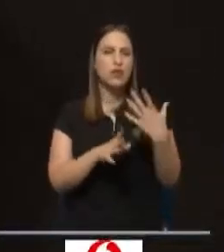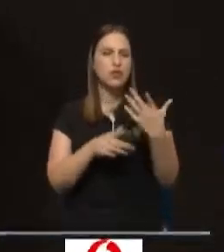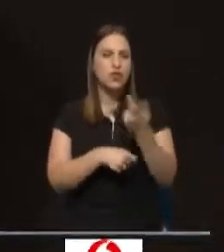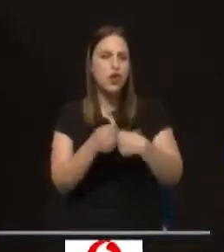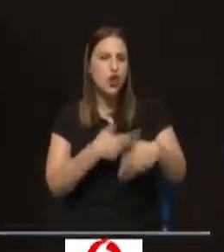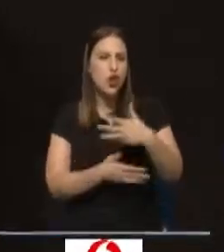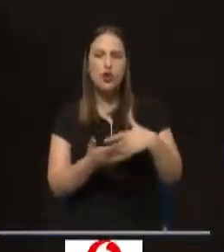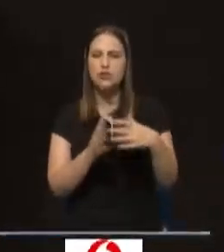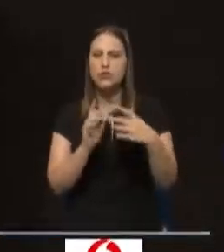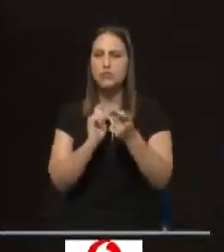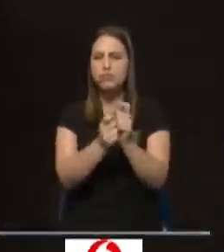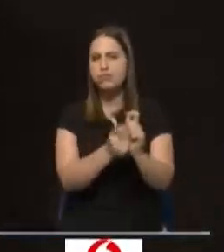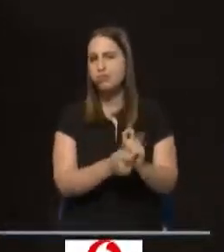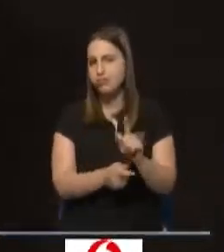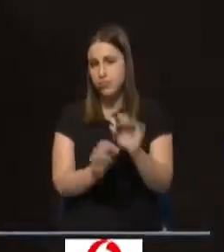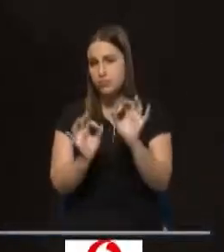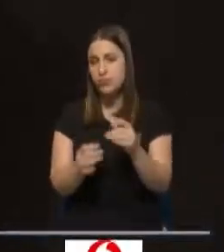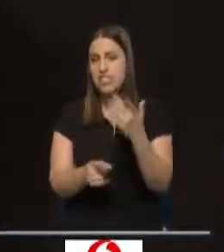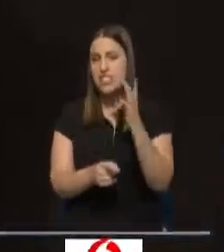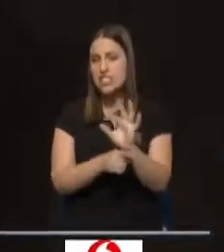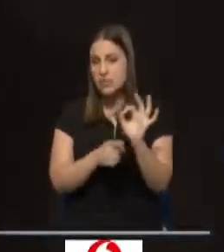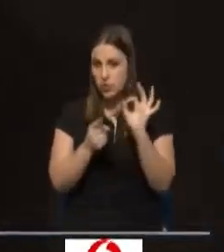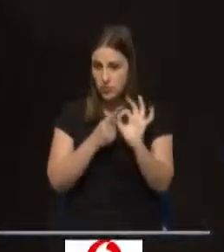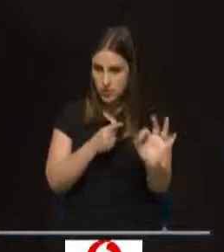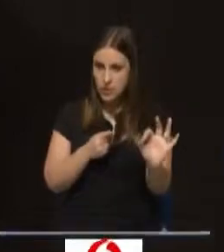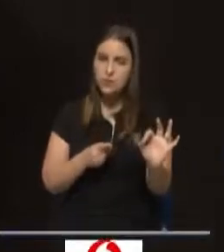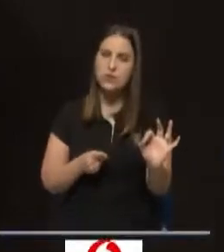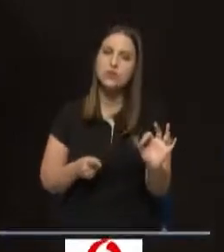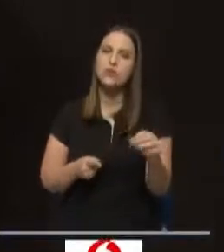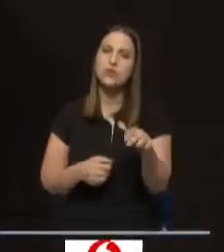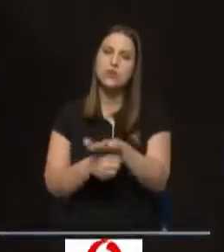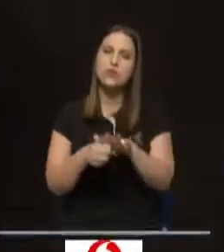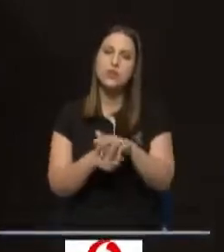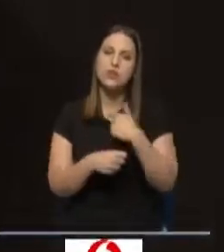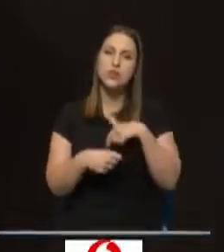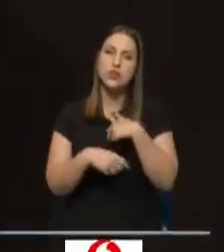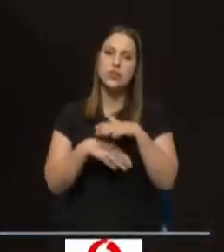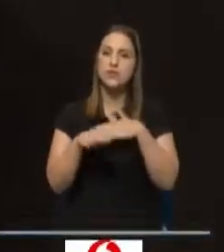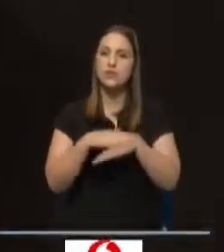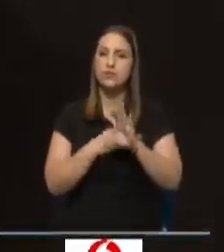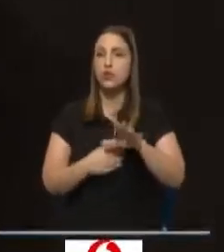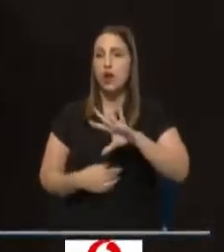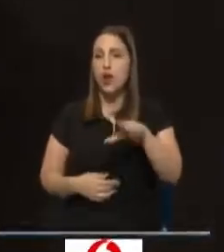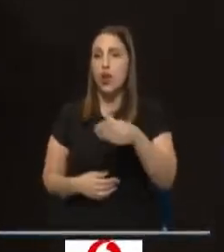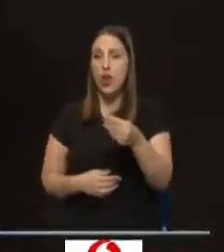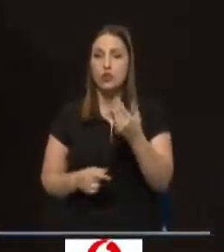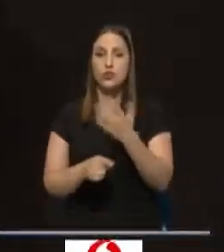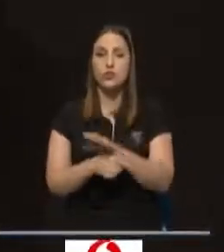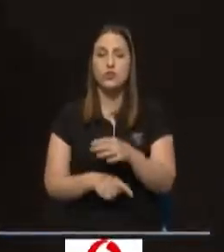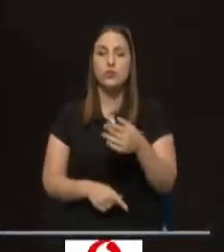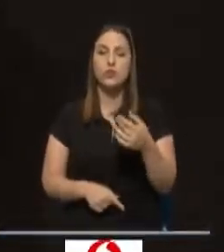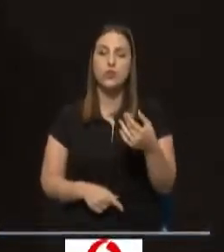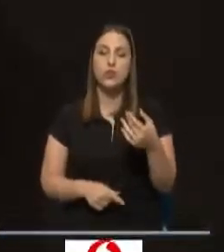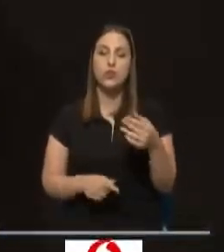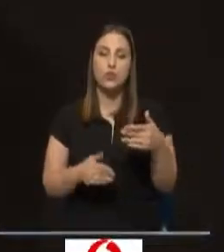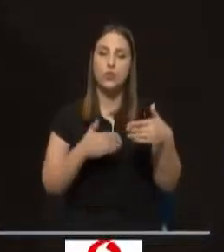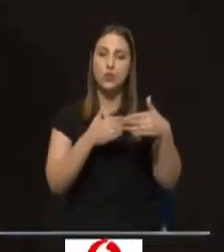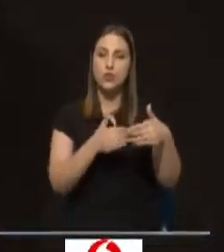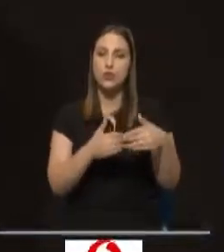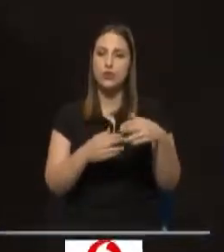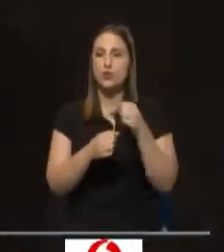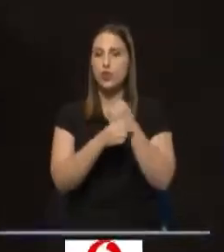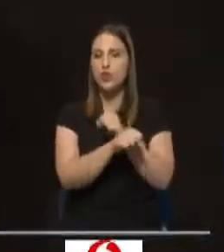many business models. I can give concrete examples of cases already launched by Norris in the port of